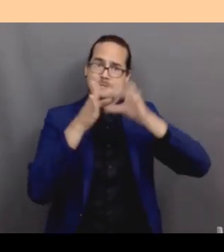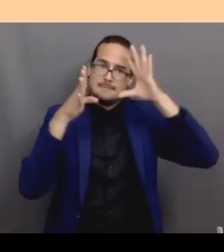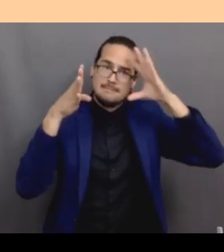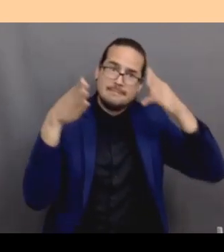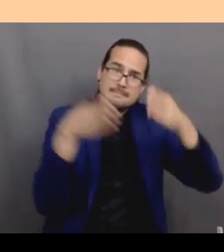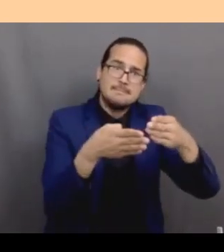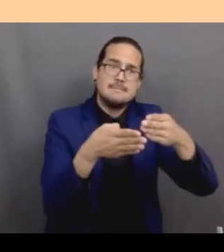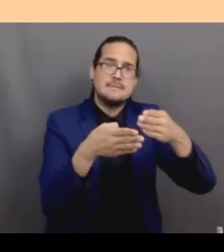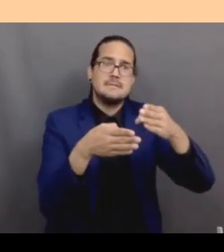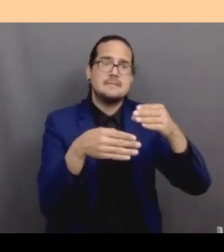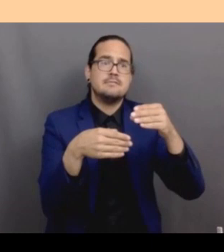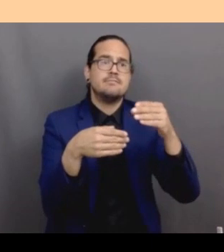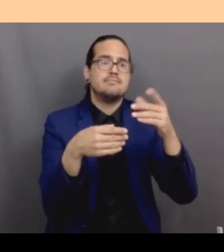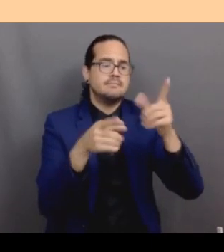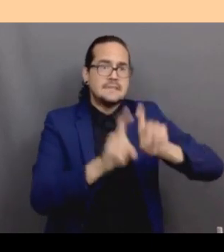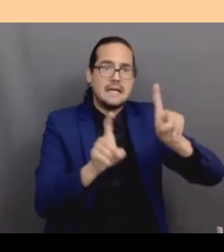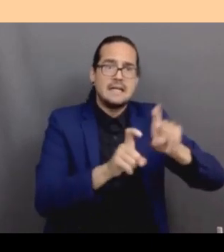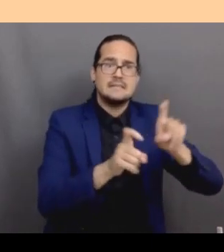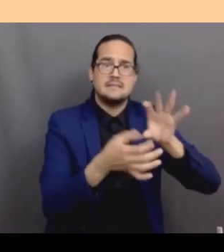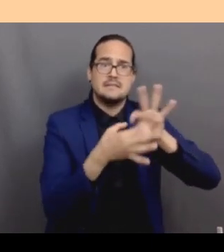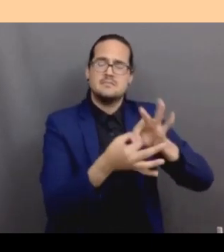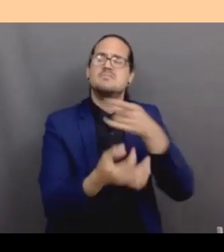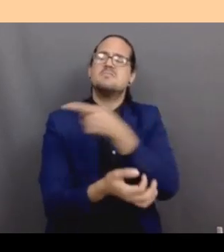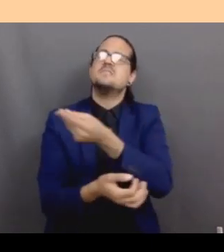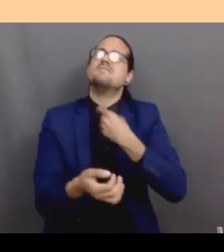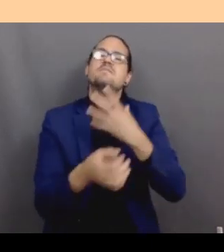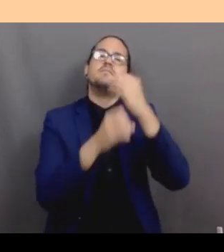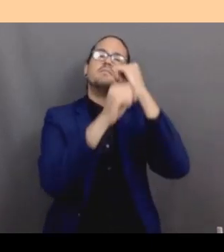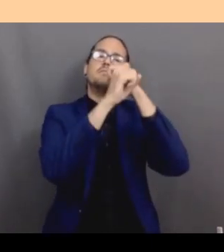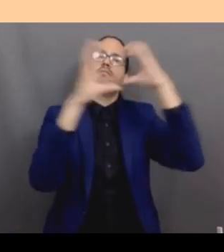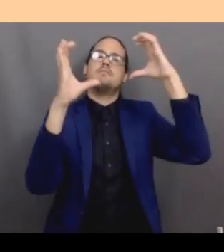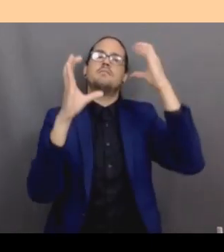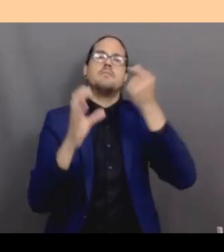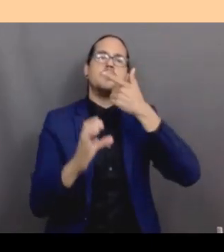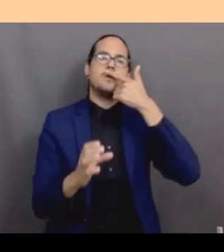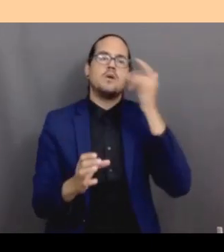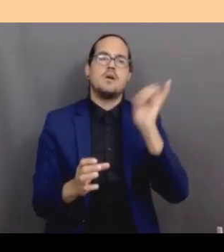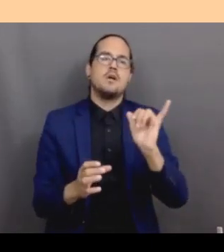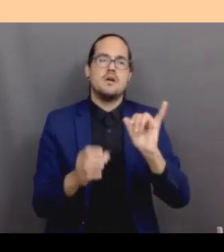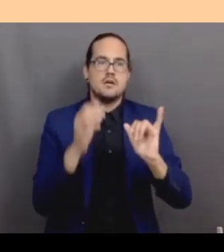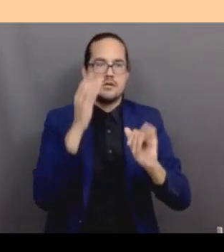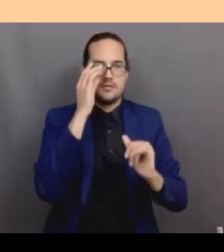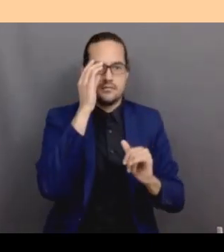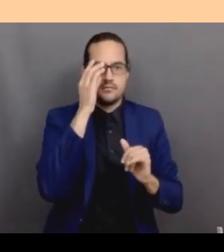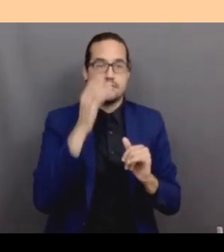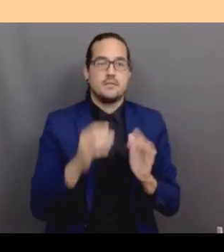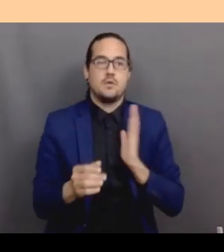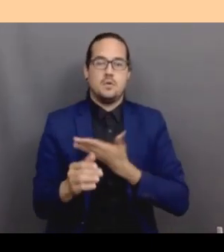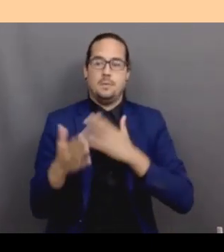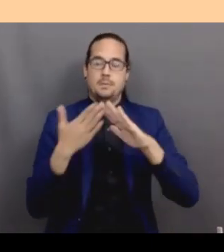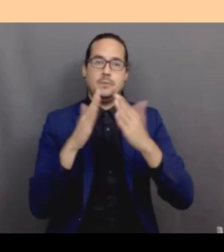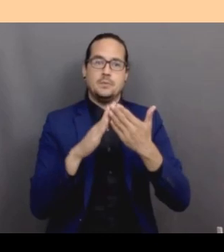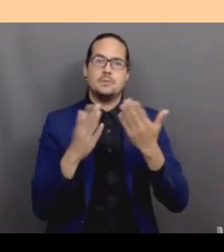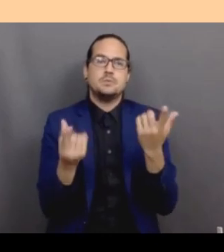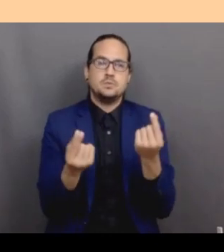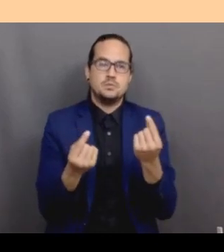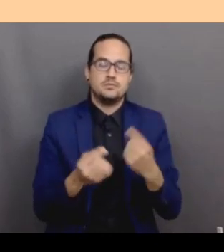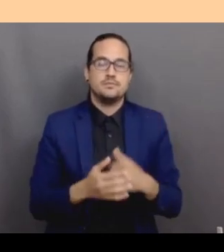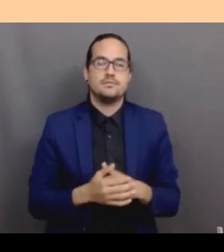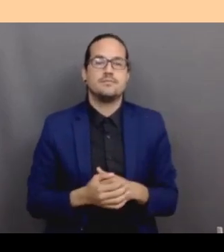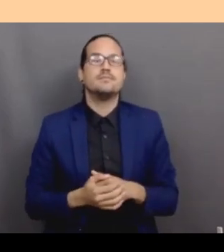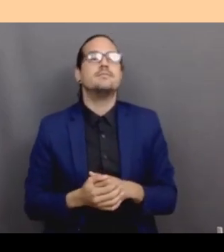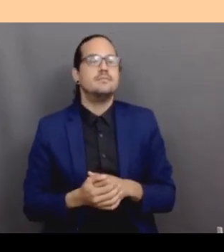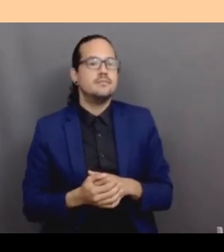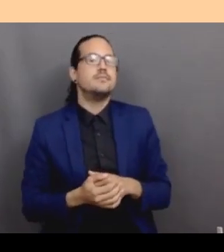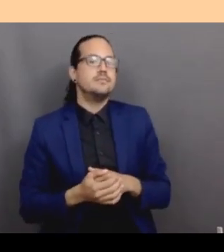these individual communities around Marin, to make sure that we're getting the word out about testing. I think it's a great question, Lainey. I really appreciate your asking,